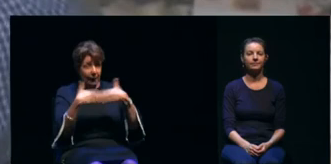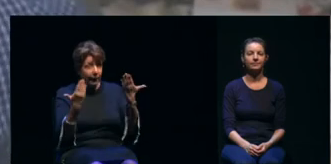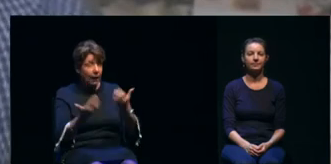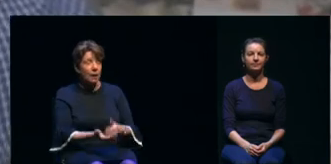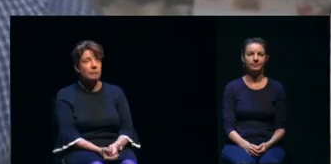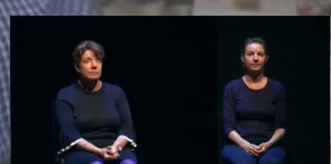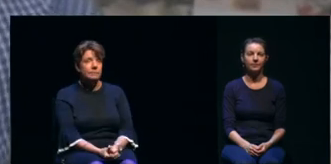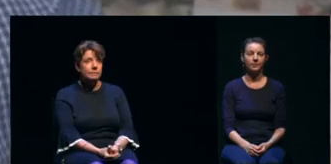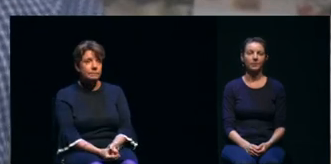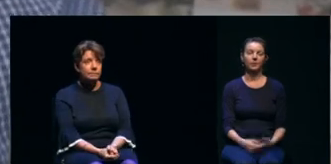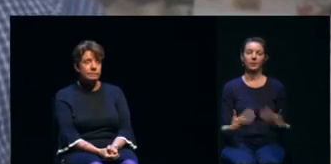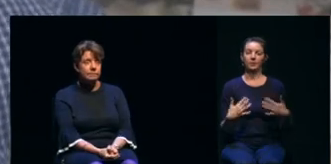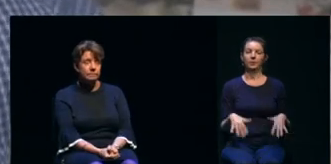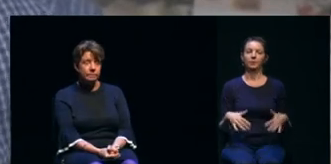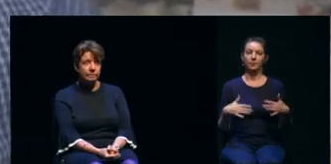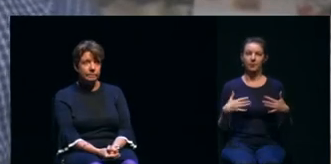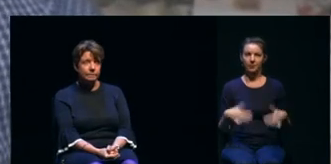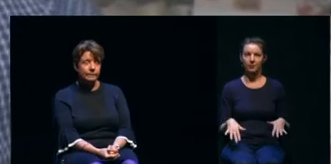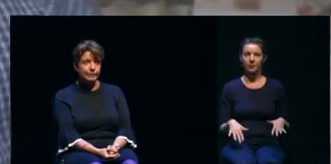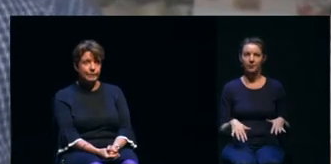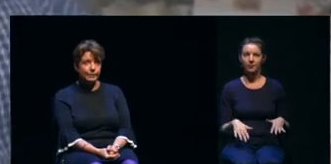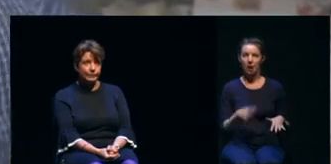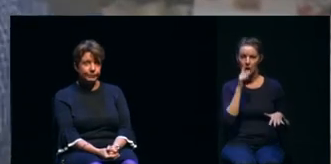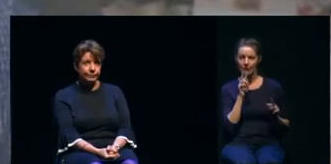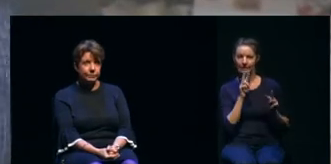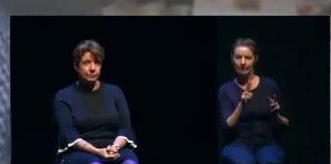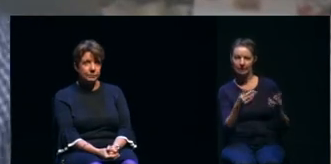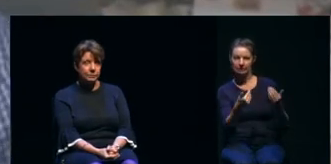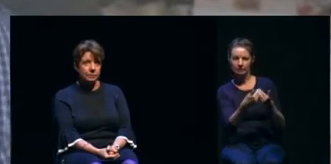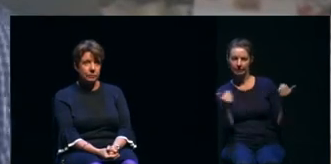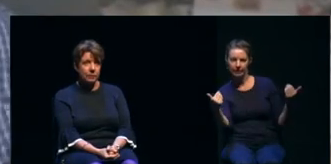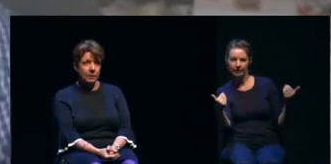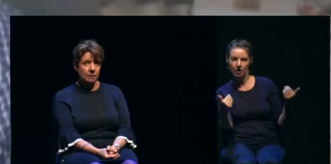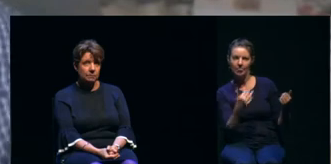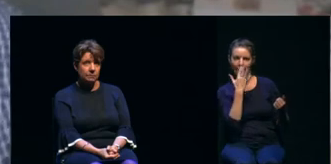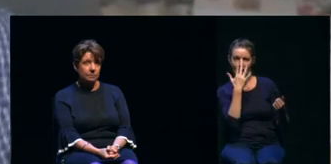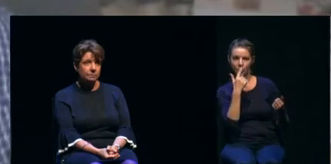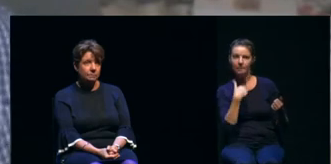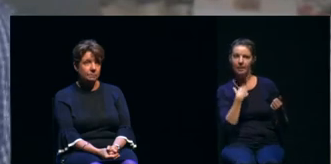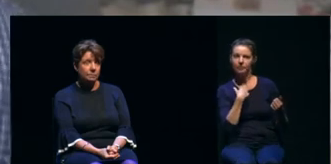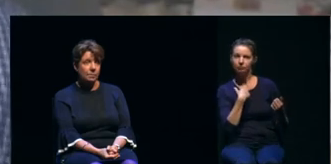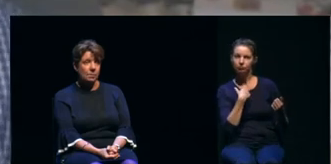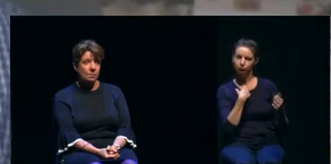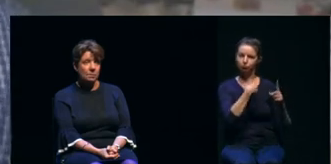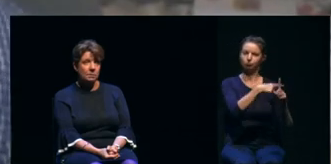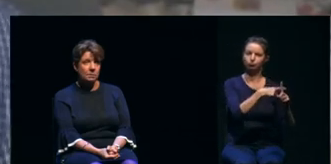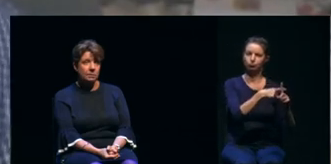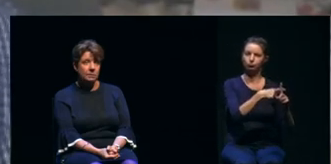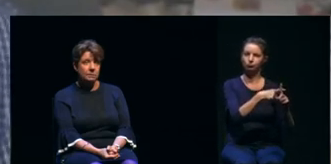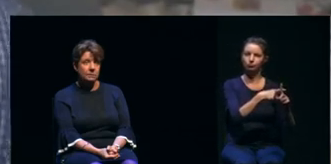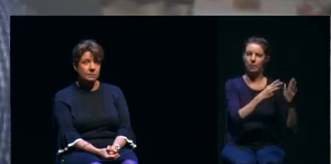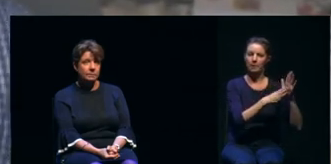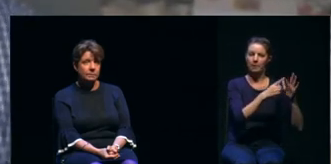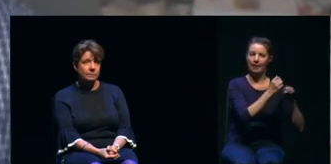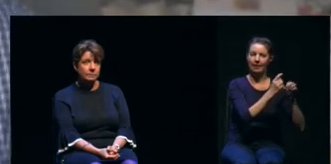It's really split the ages in my country. I'm very pro-Meghan. But I noticed that women sort of